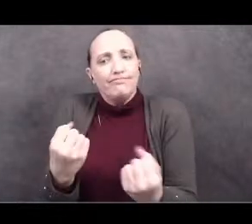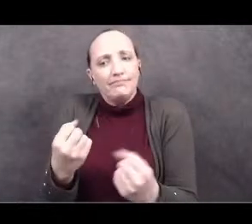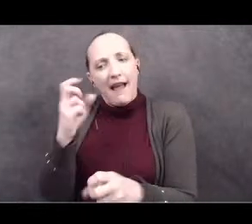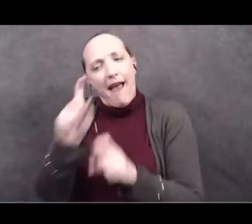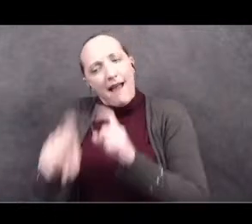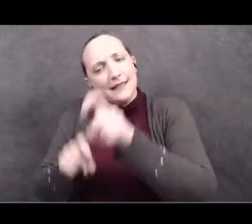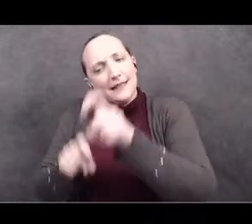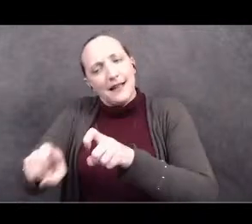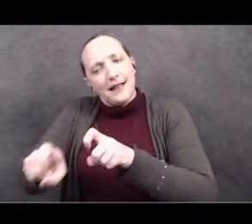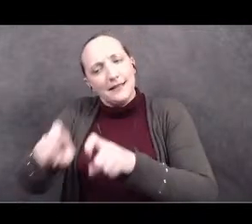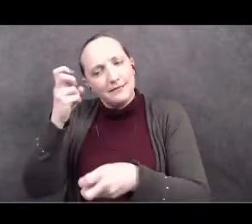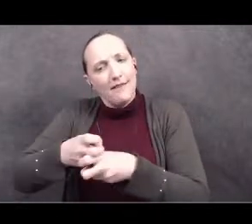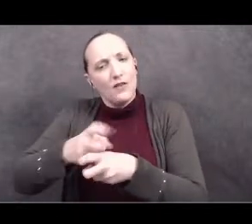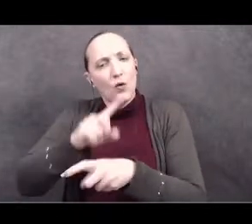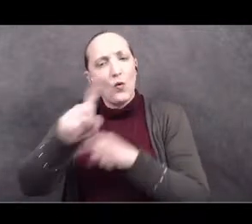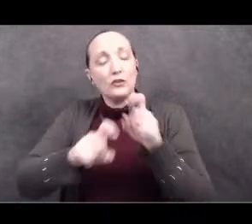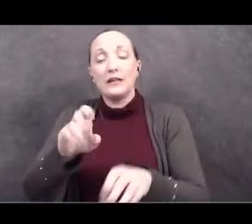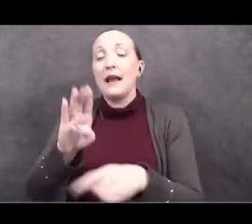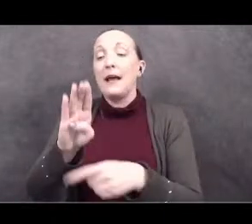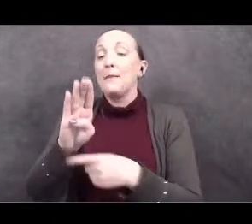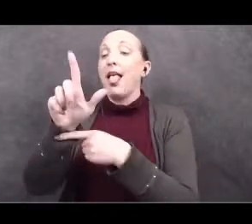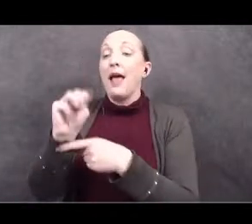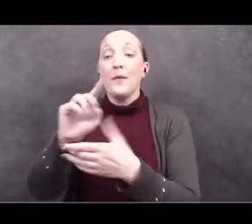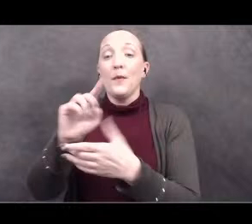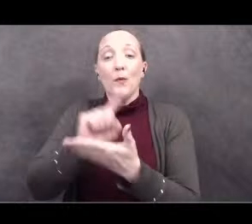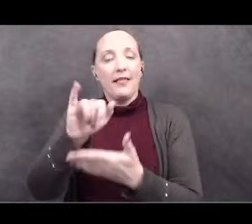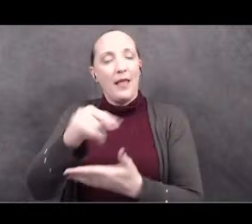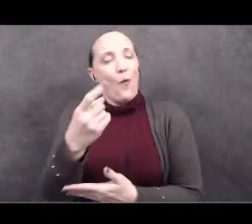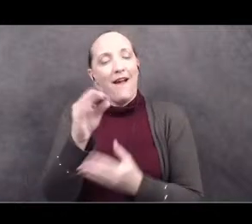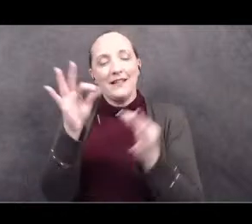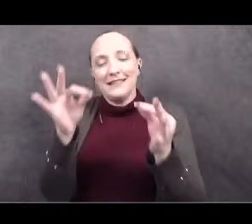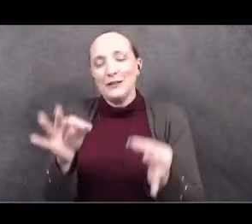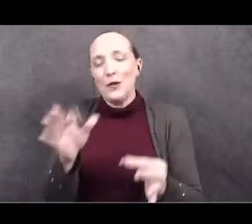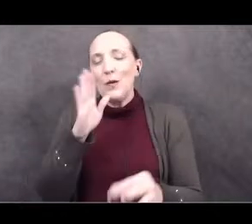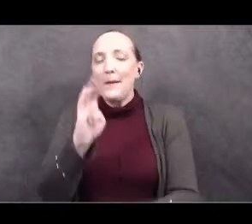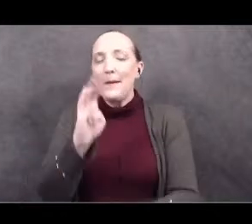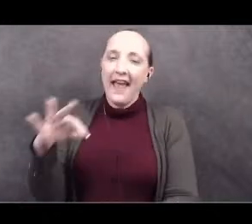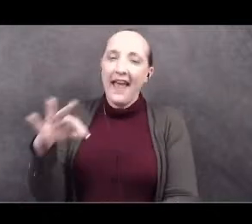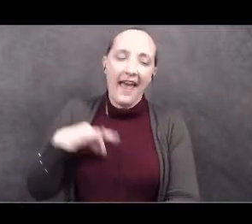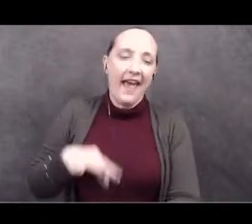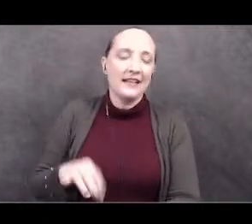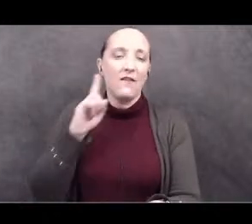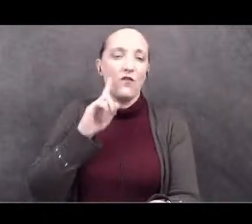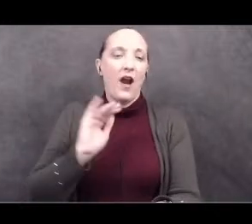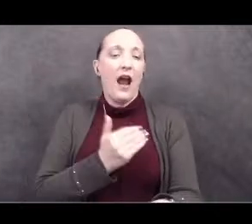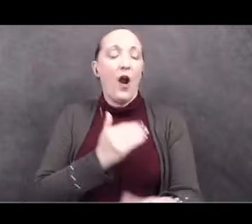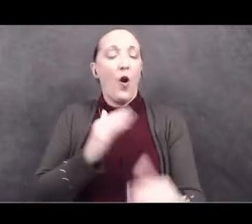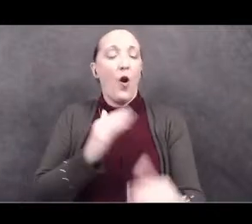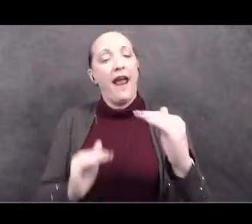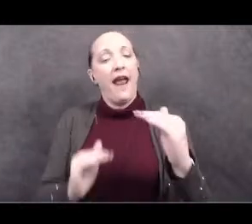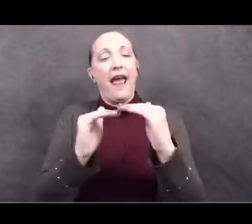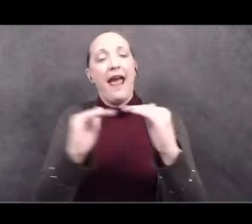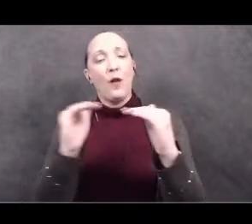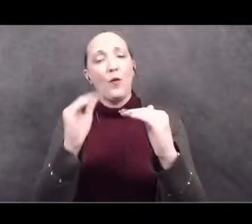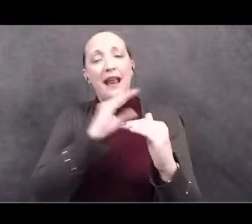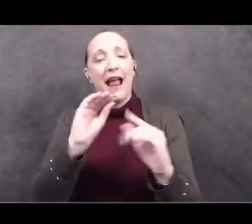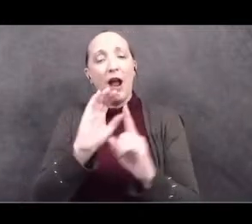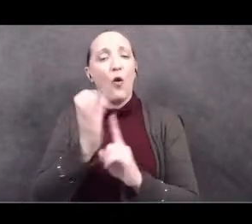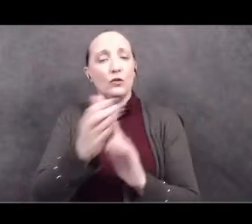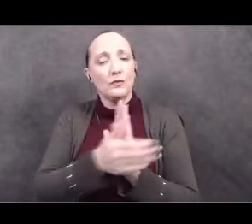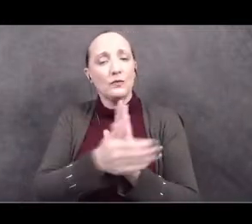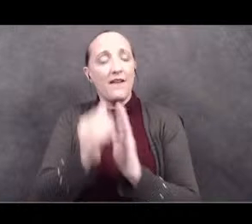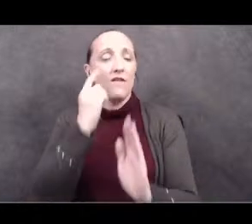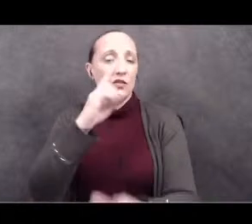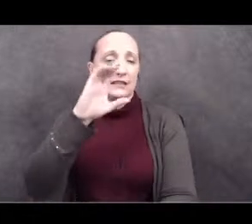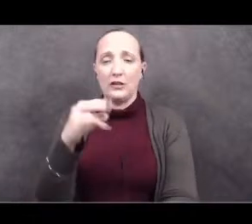BLM week is one of those decisions that we that will be an asset to the new goals of equity and cultural proficiency for cjusd I